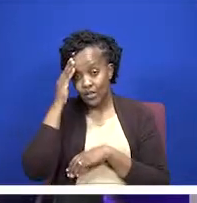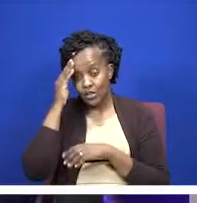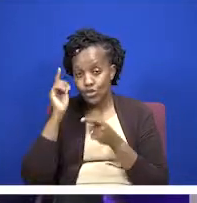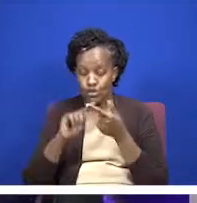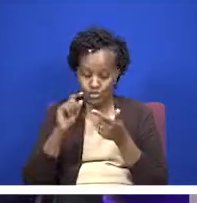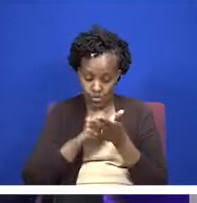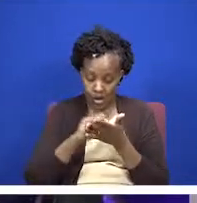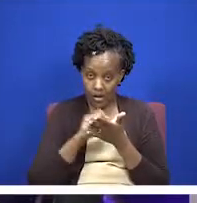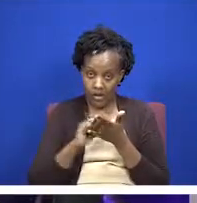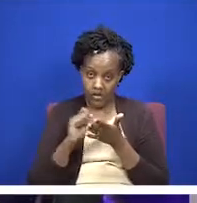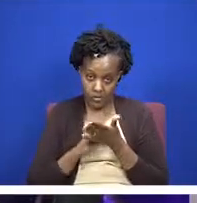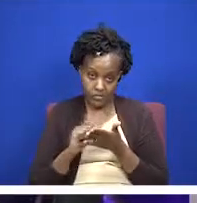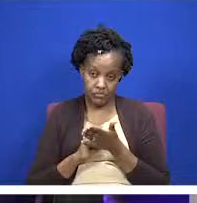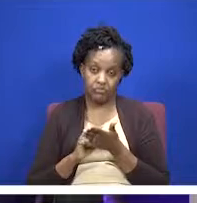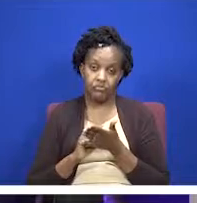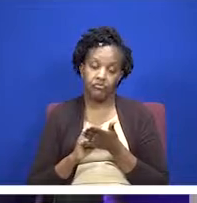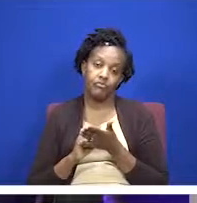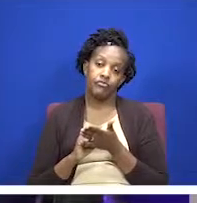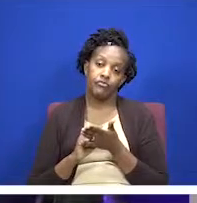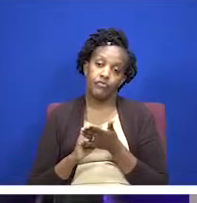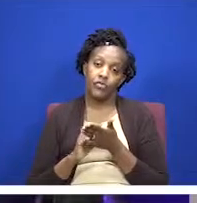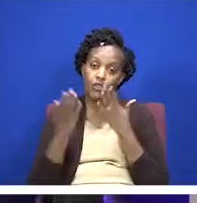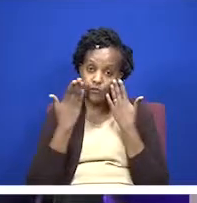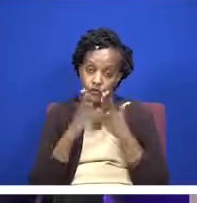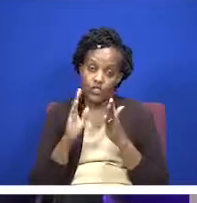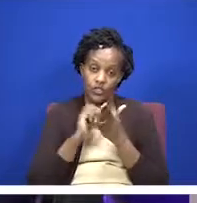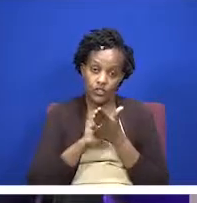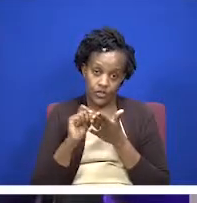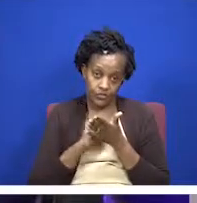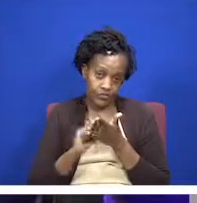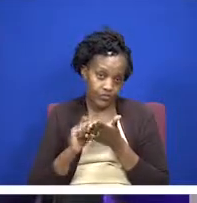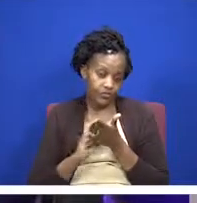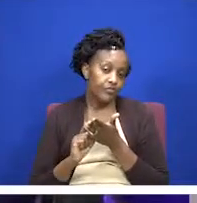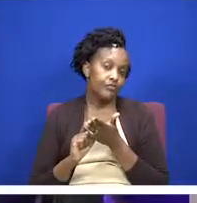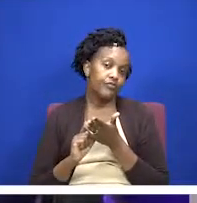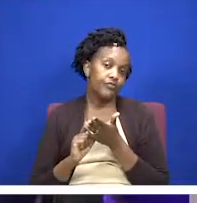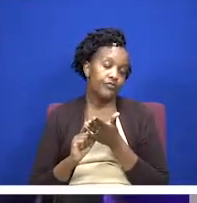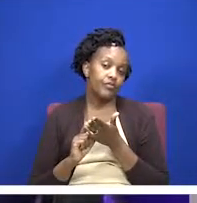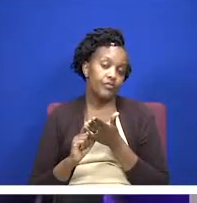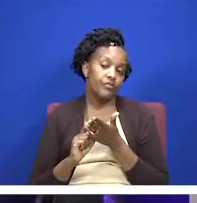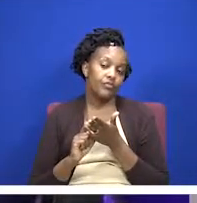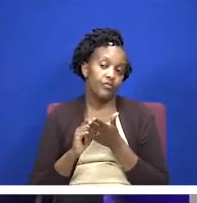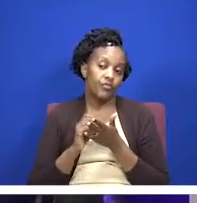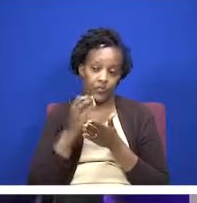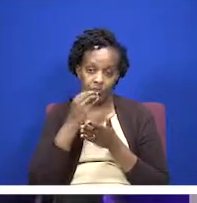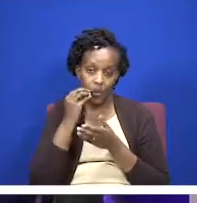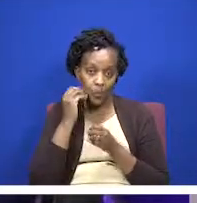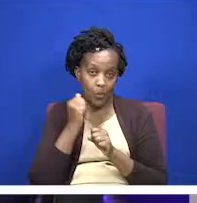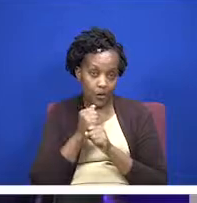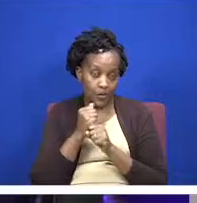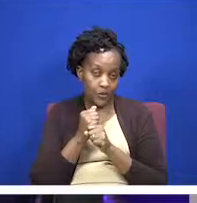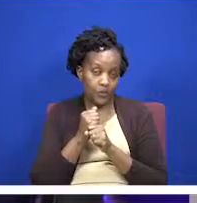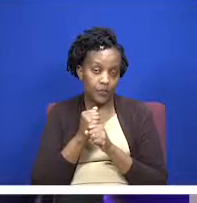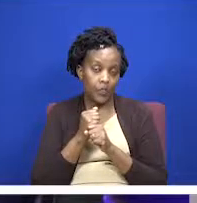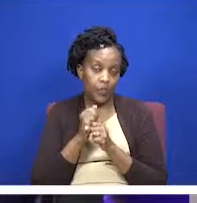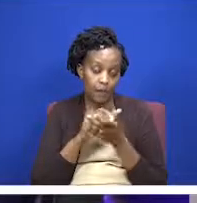journals this week. Make sure you complete your journals every day. There is a portion that you'll be expected to